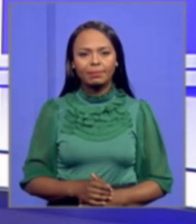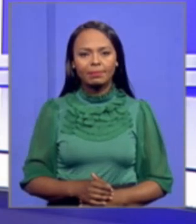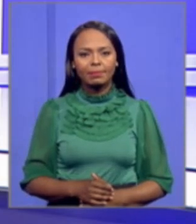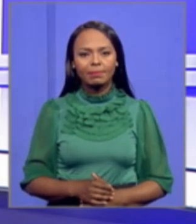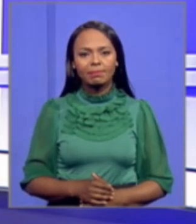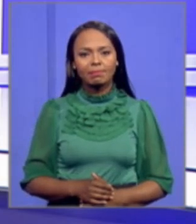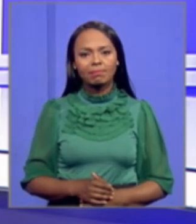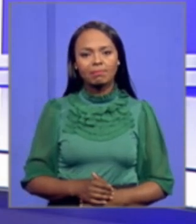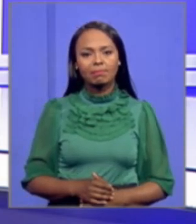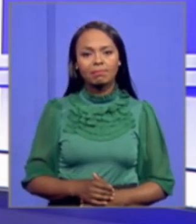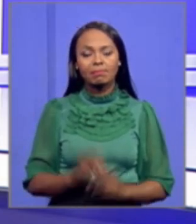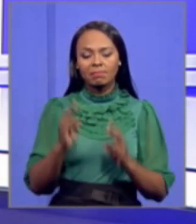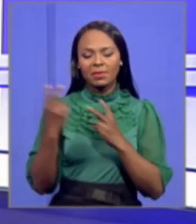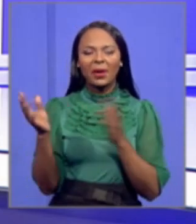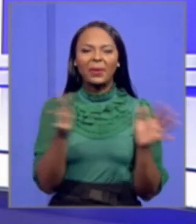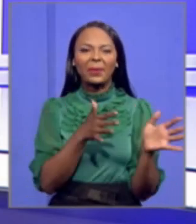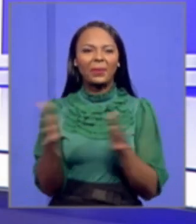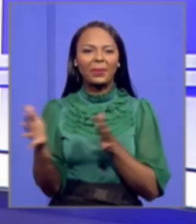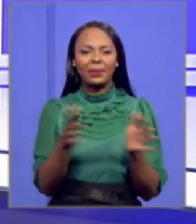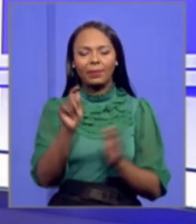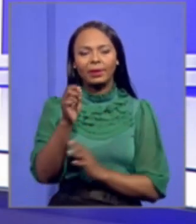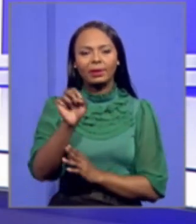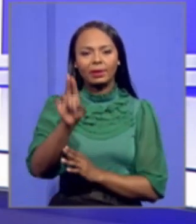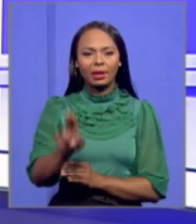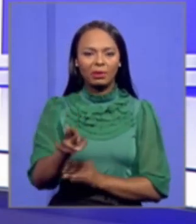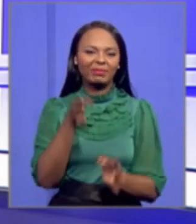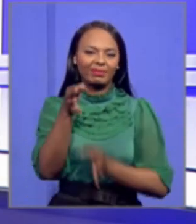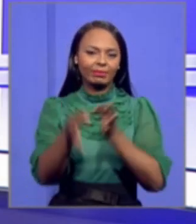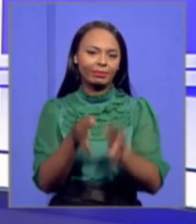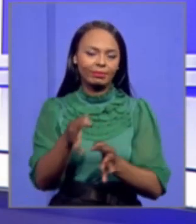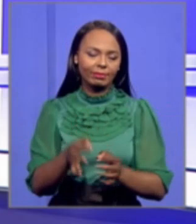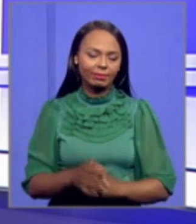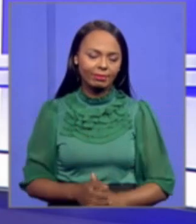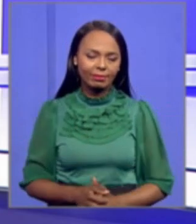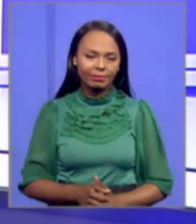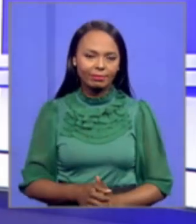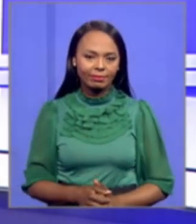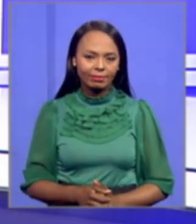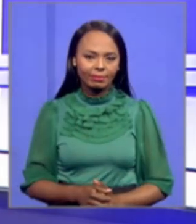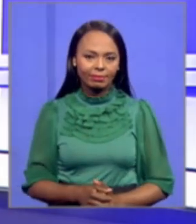Namane tshehla ke bulela tau ka sebele se le teng ka tebella maemo a lodimo a osane.